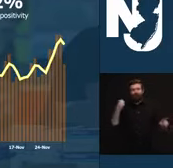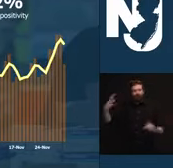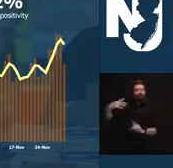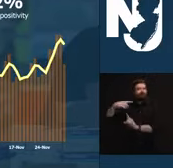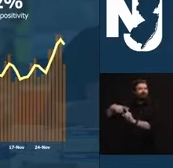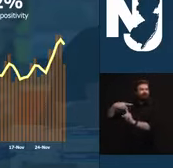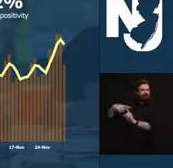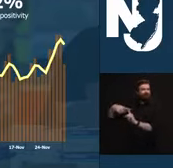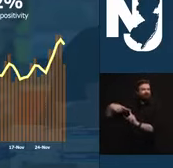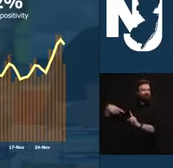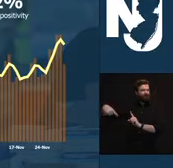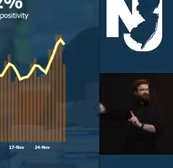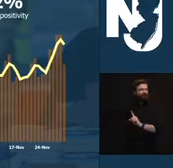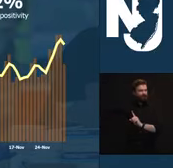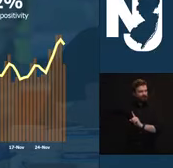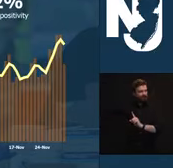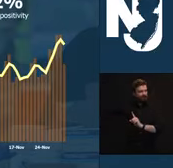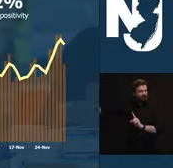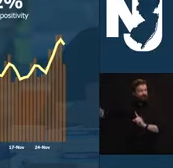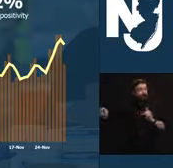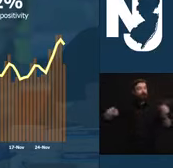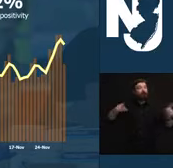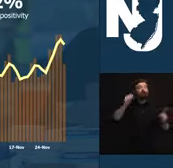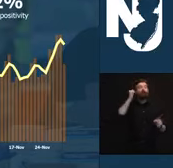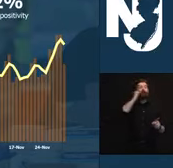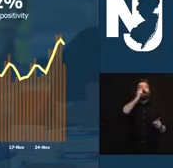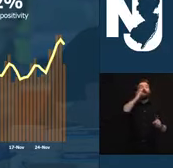That's based, by the way, on Monday there were